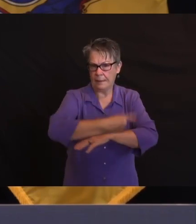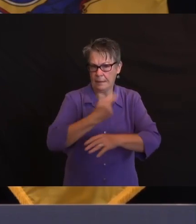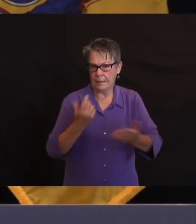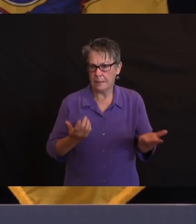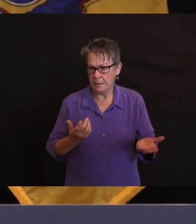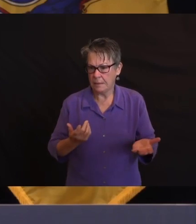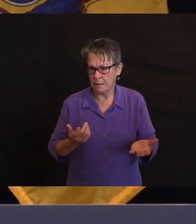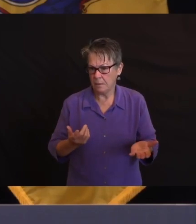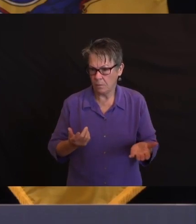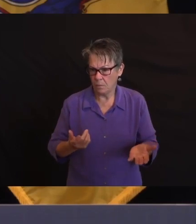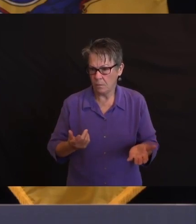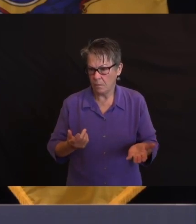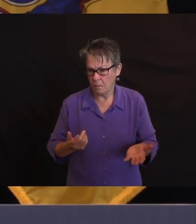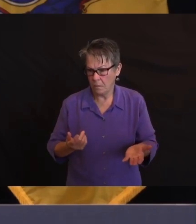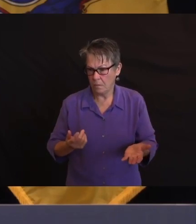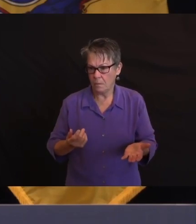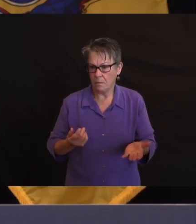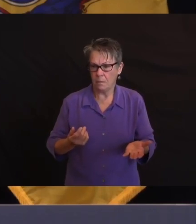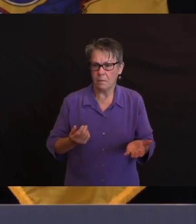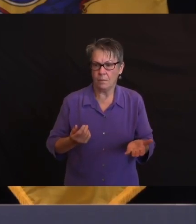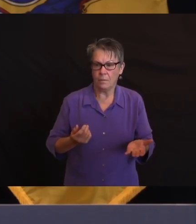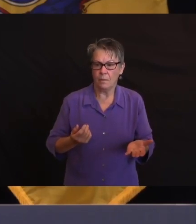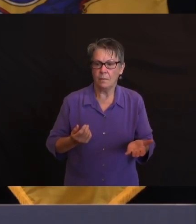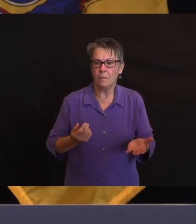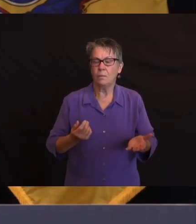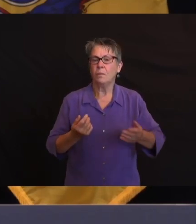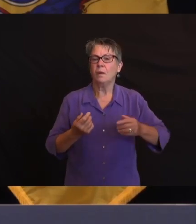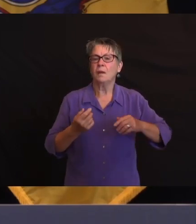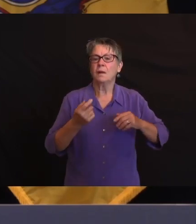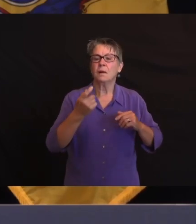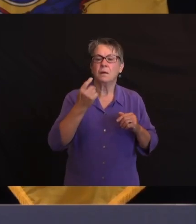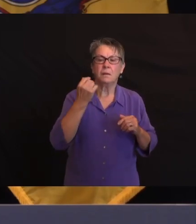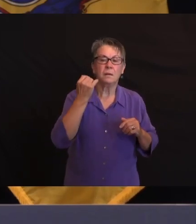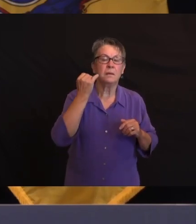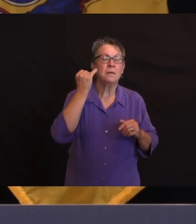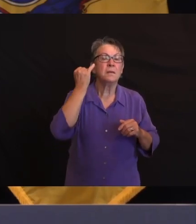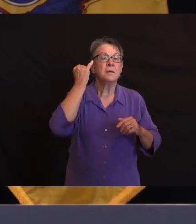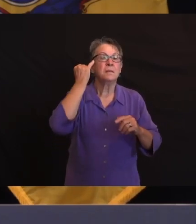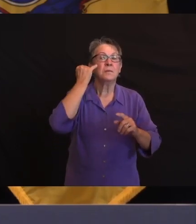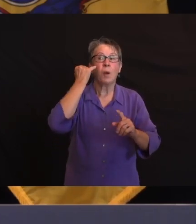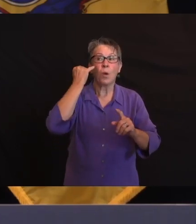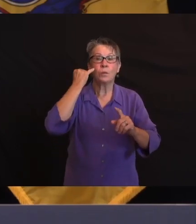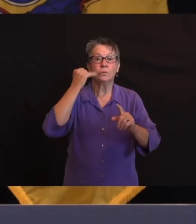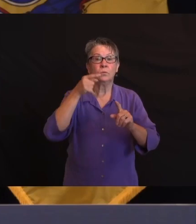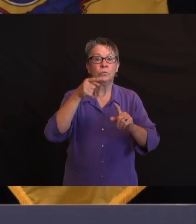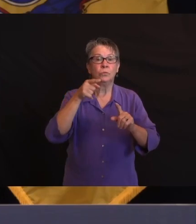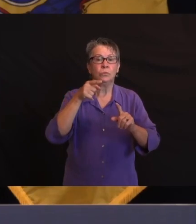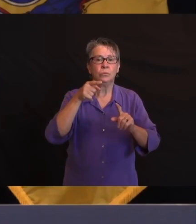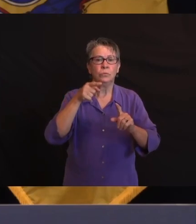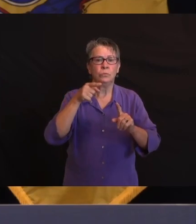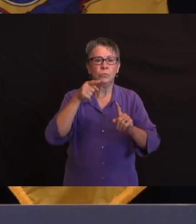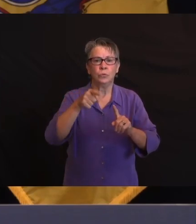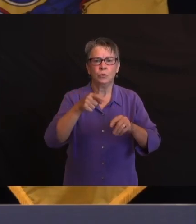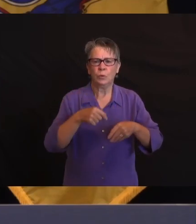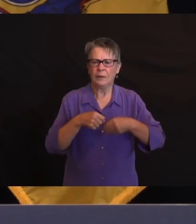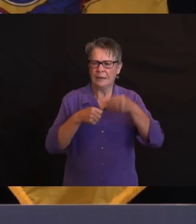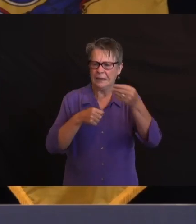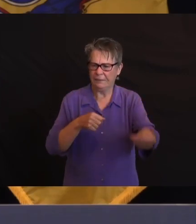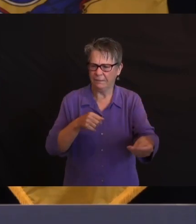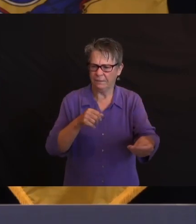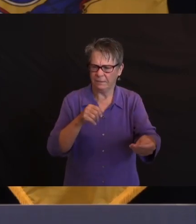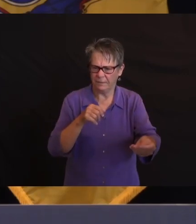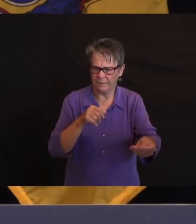Election Day, or if it doesn't have a stamp on it, and received within 2 days. And then we're giving ourselves 7